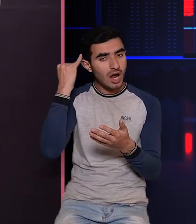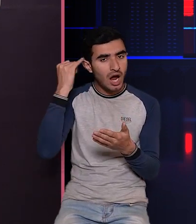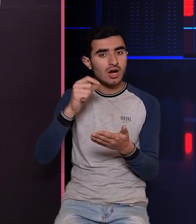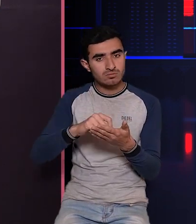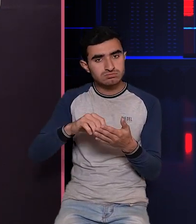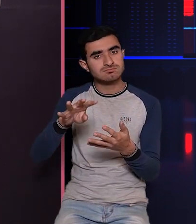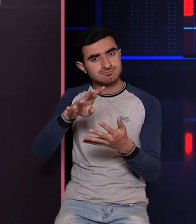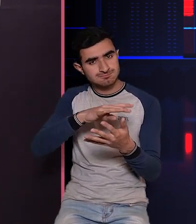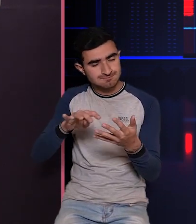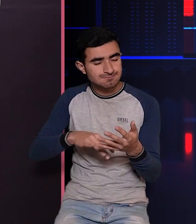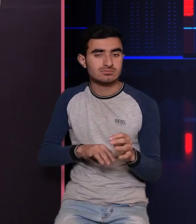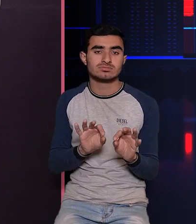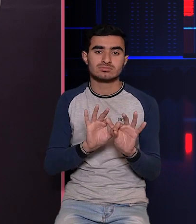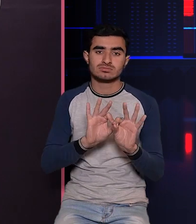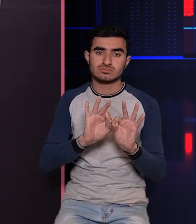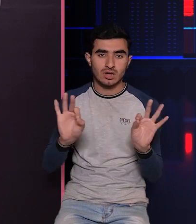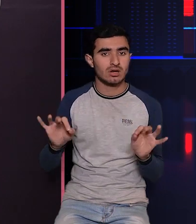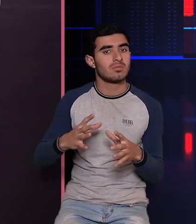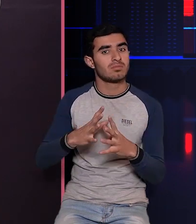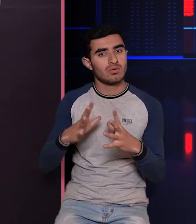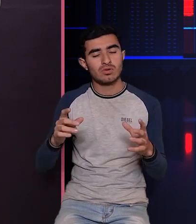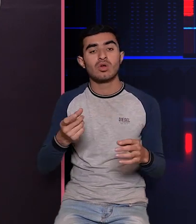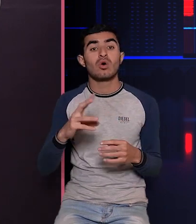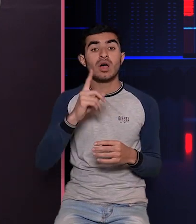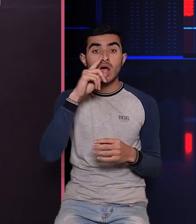we realized that how